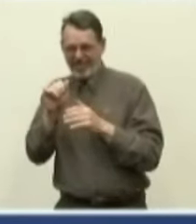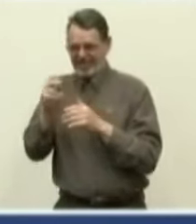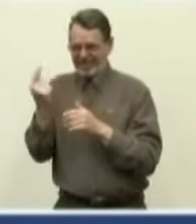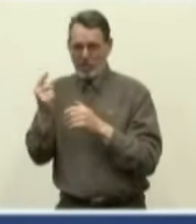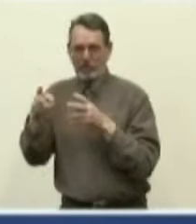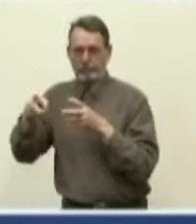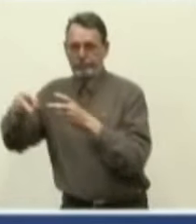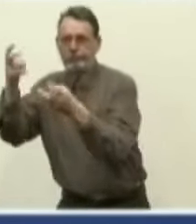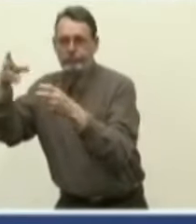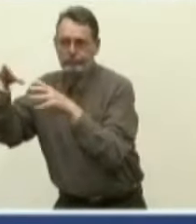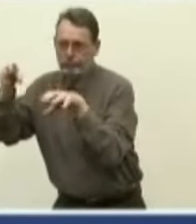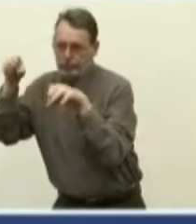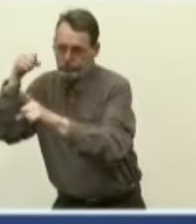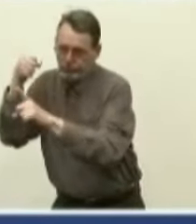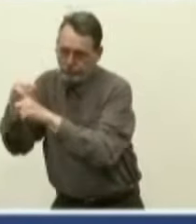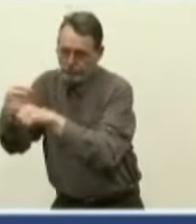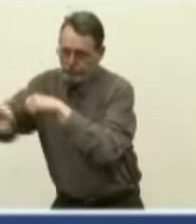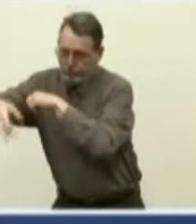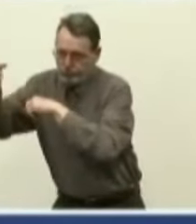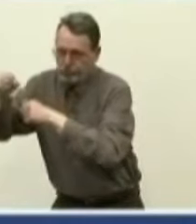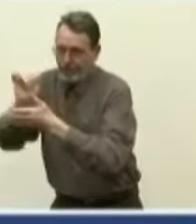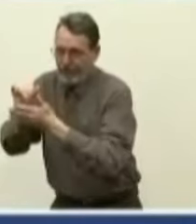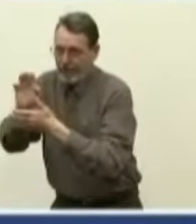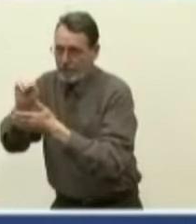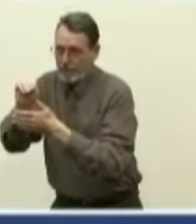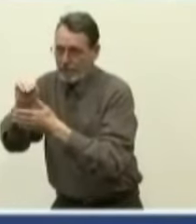burglarized near where the Mitsubishi had been double parked.